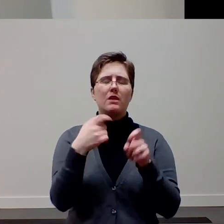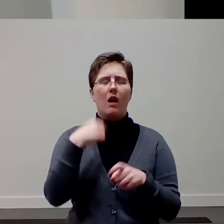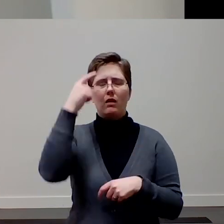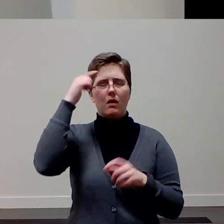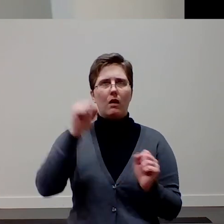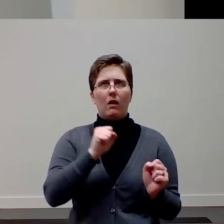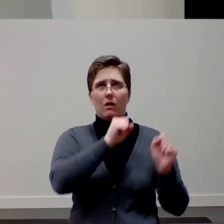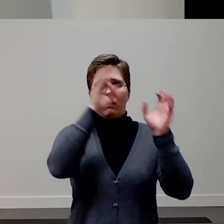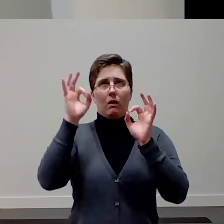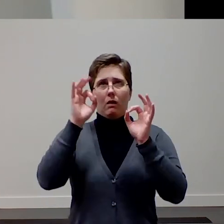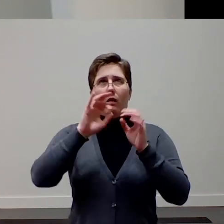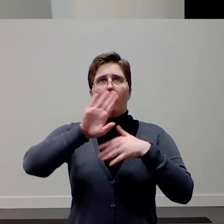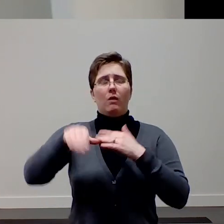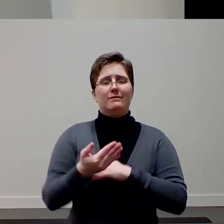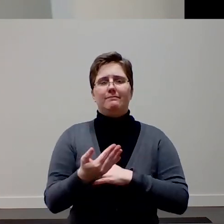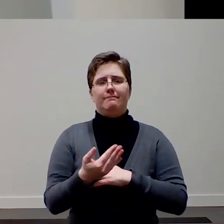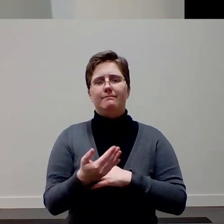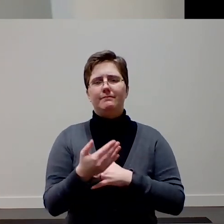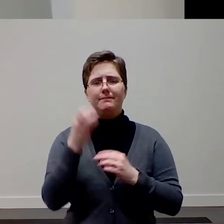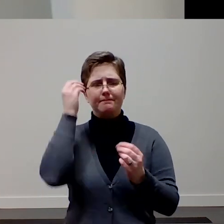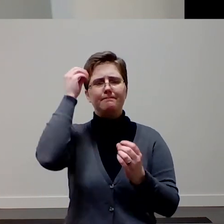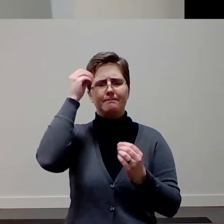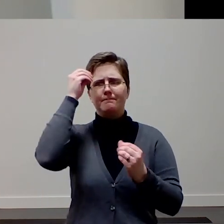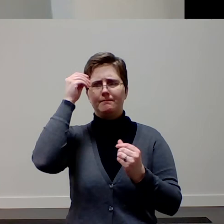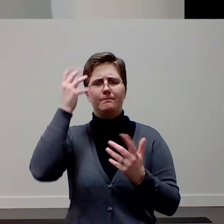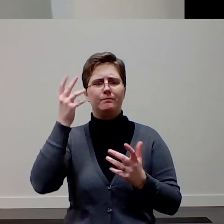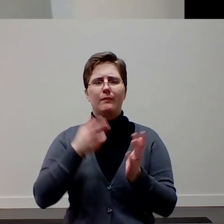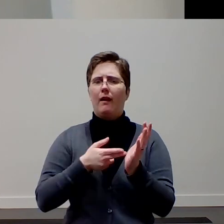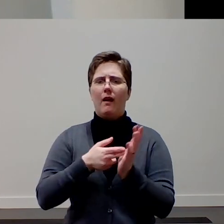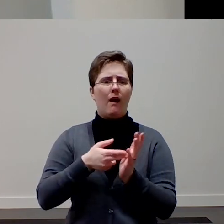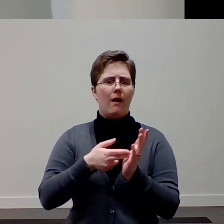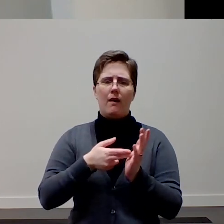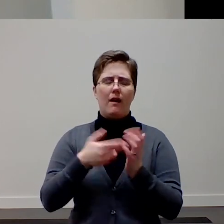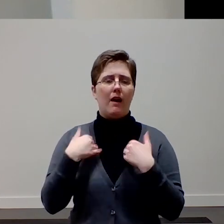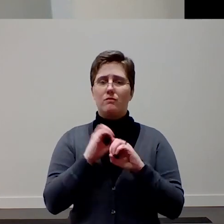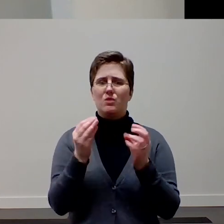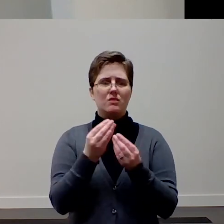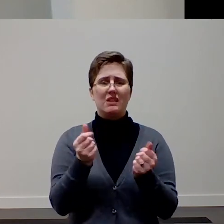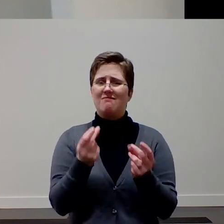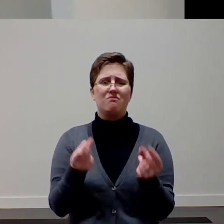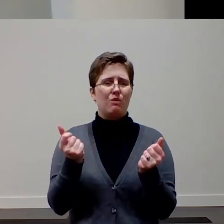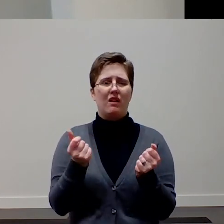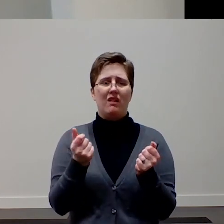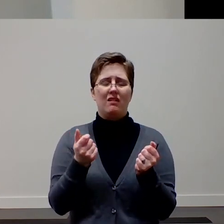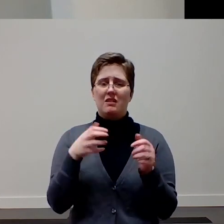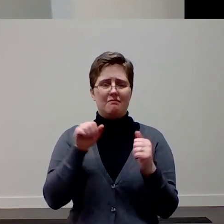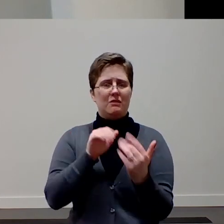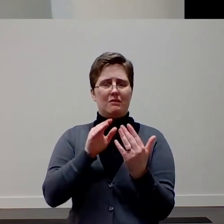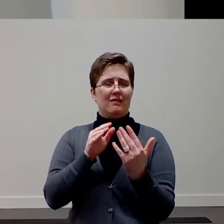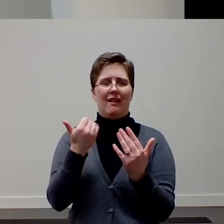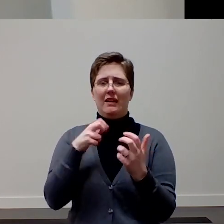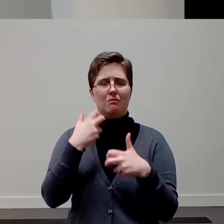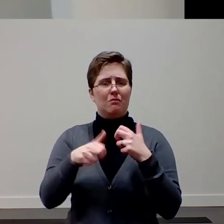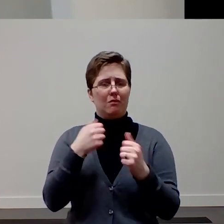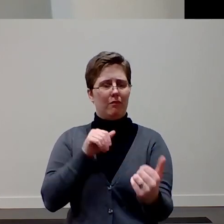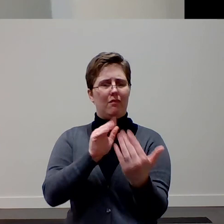second grader and seventh grader, both who are on IEPs. This is it's coming from a parent that is experiencing